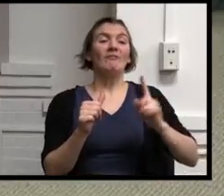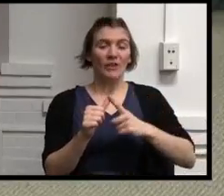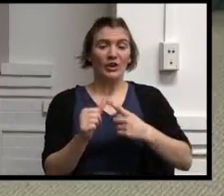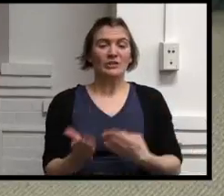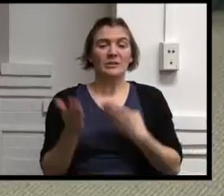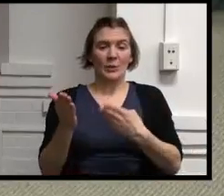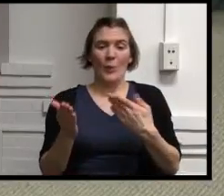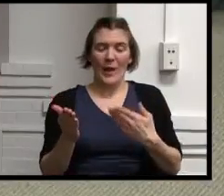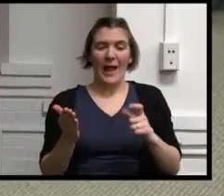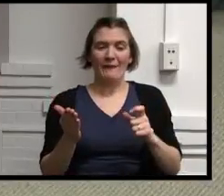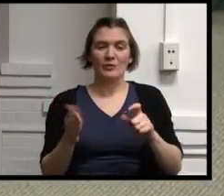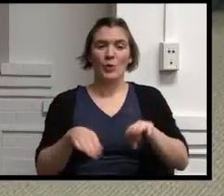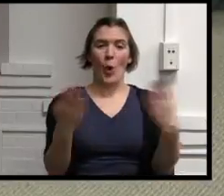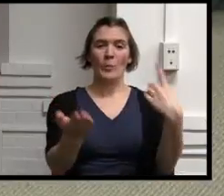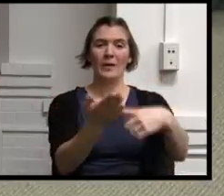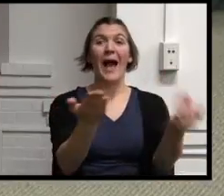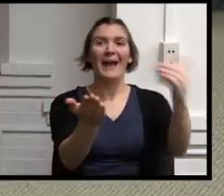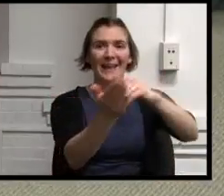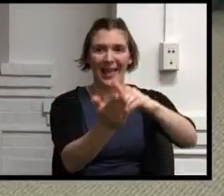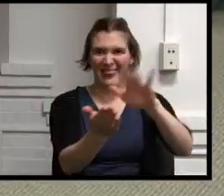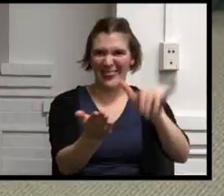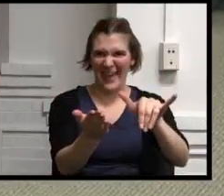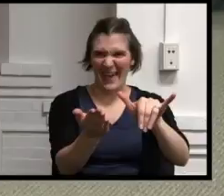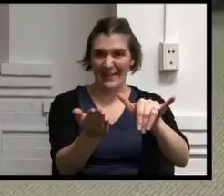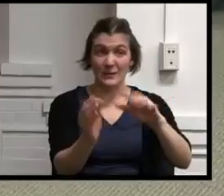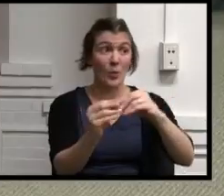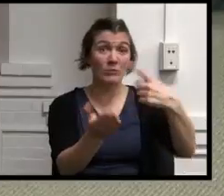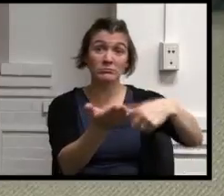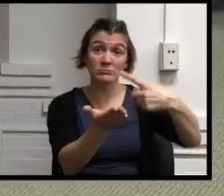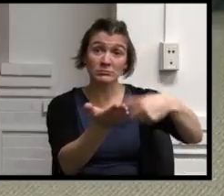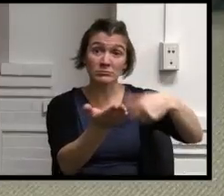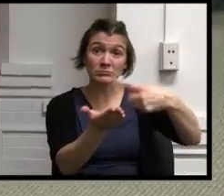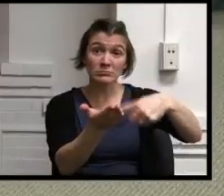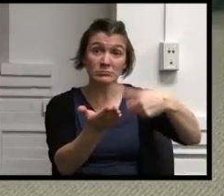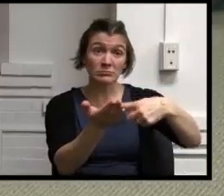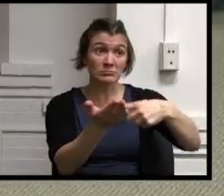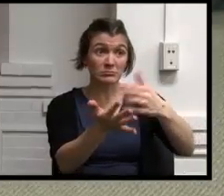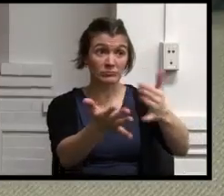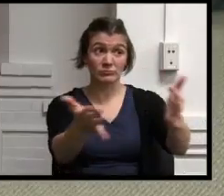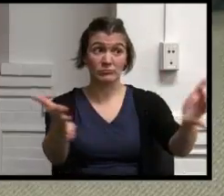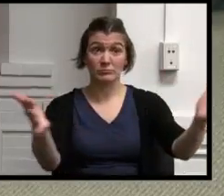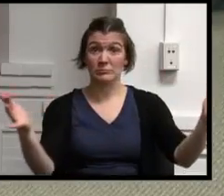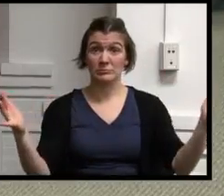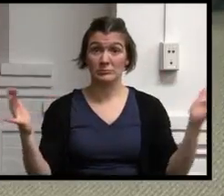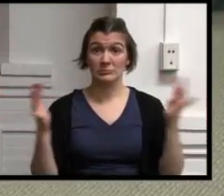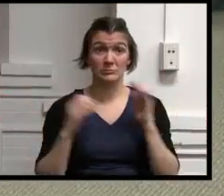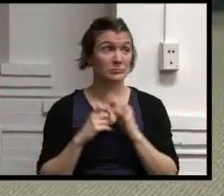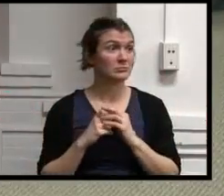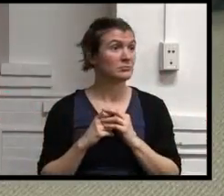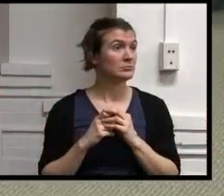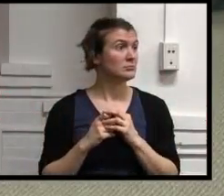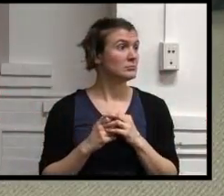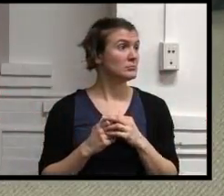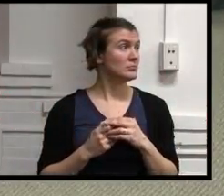have to do, and then we have to vote on it. That's fine. Is there any further discussion from anybody who's in attendance at this meeting?